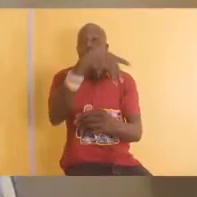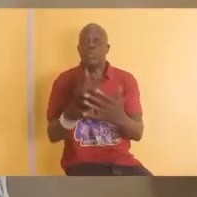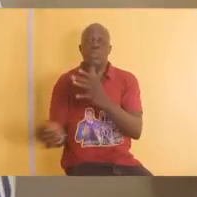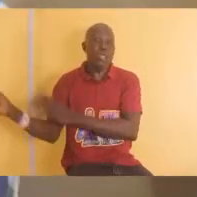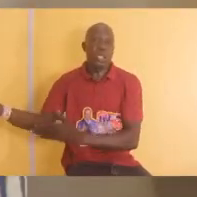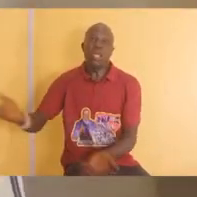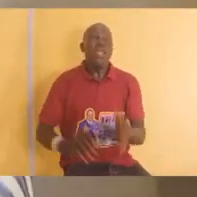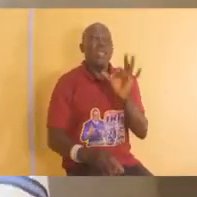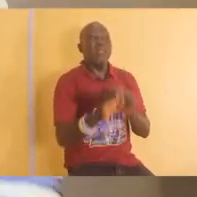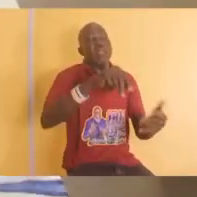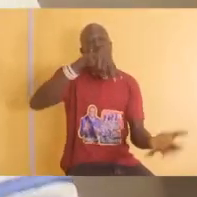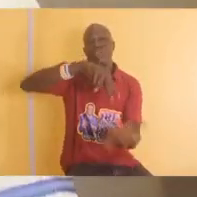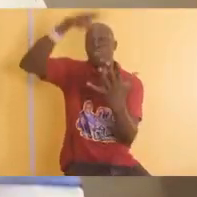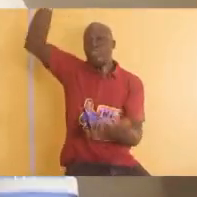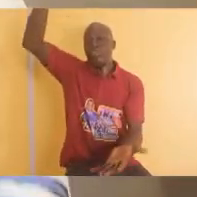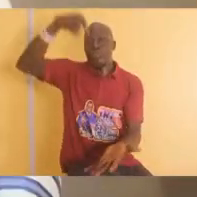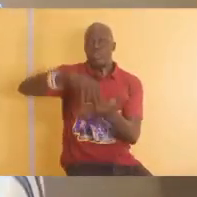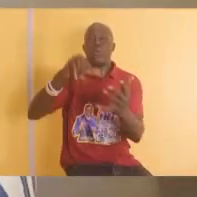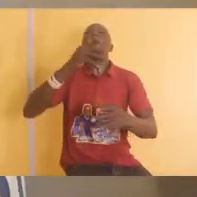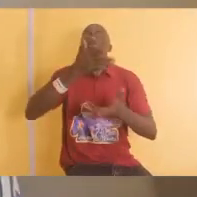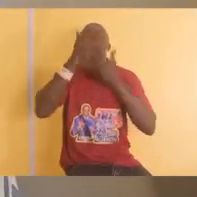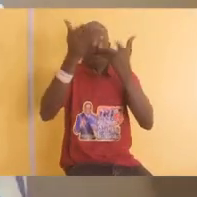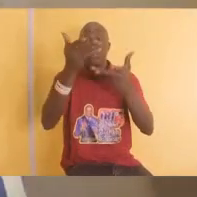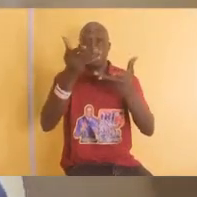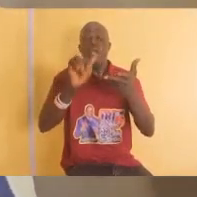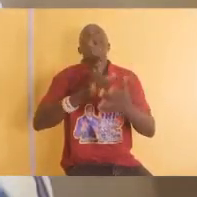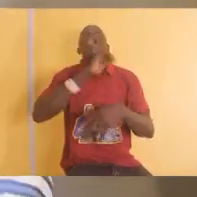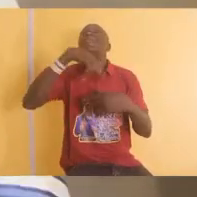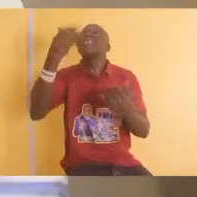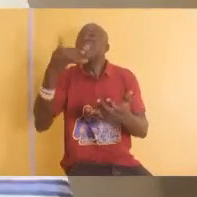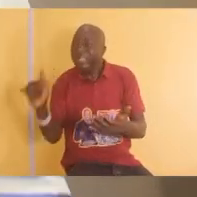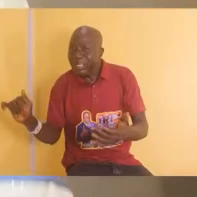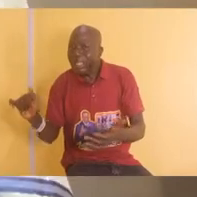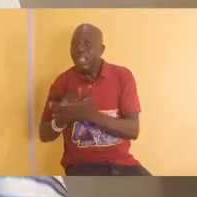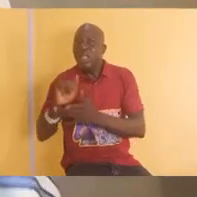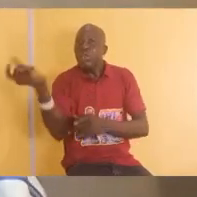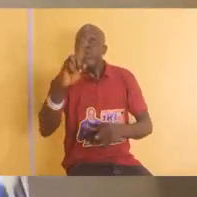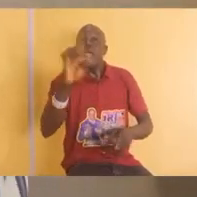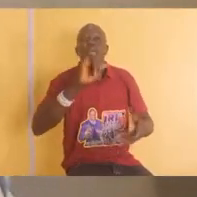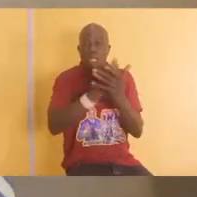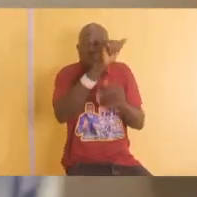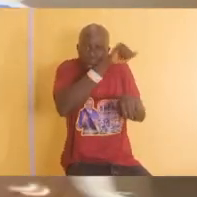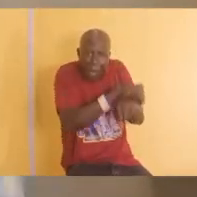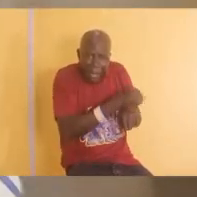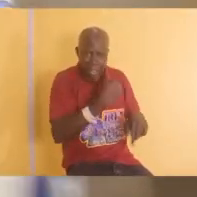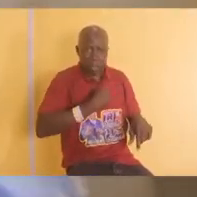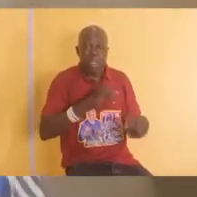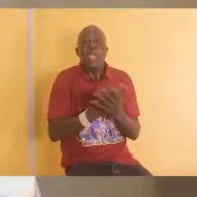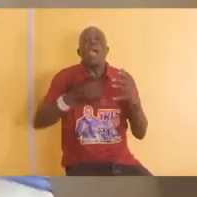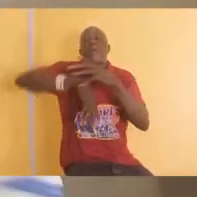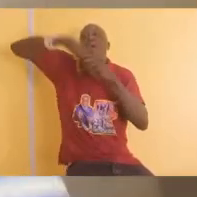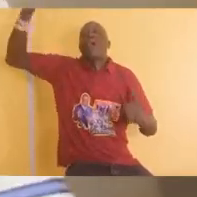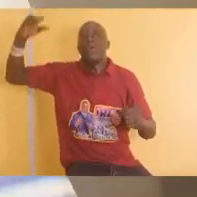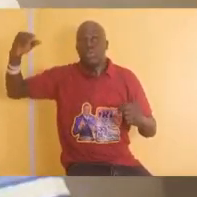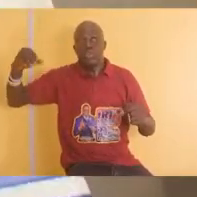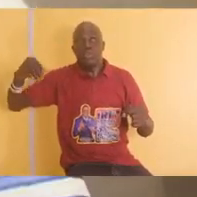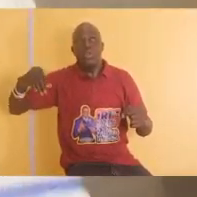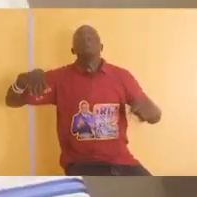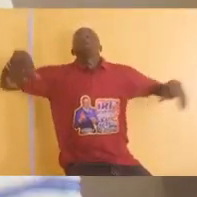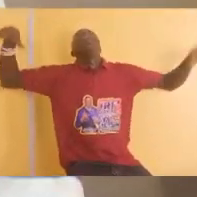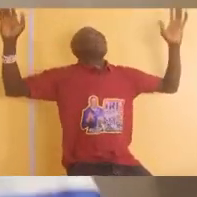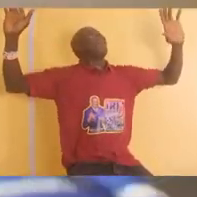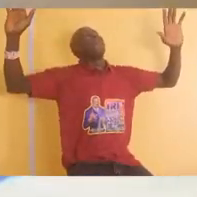can do it. You can jump, you can jump. You will shout. You will say, you have been bound. Oh,